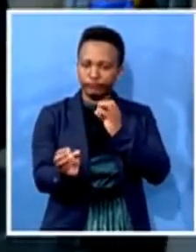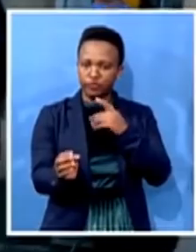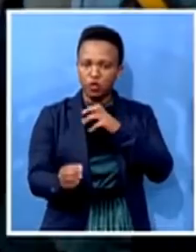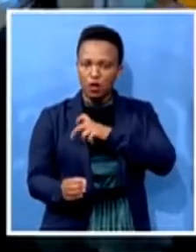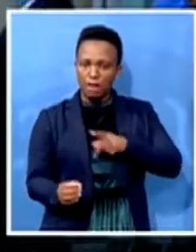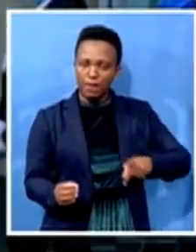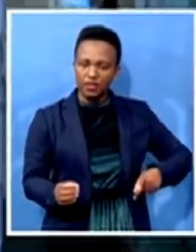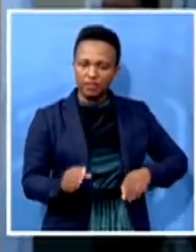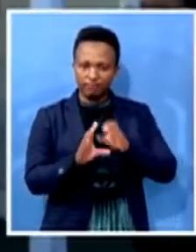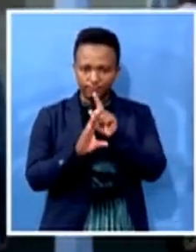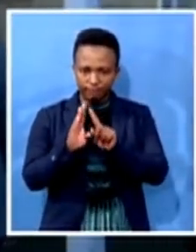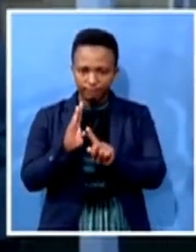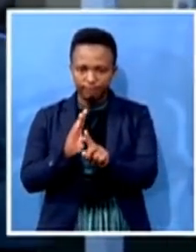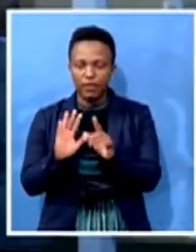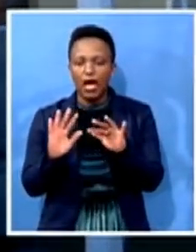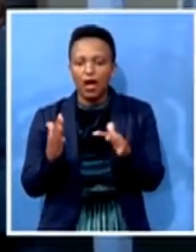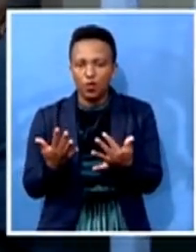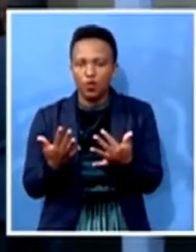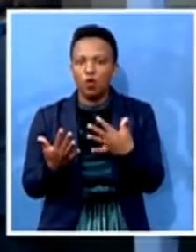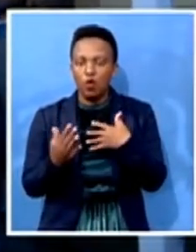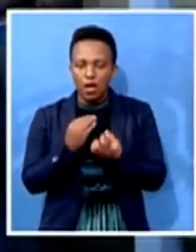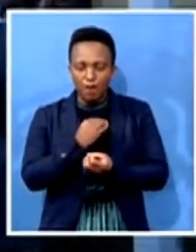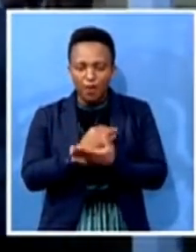to Mpumalanga this morning.